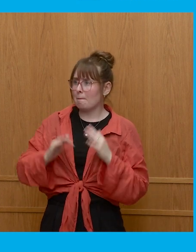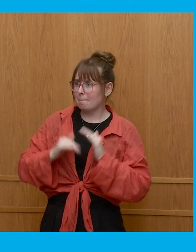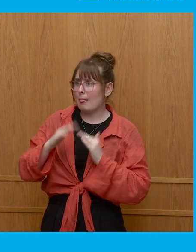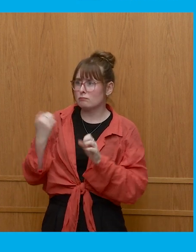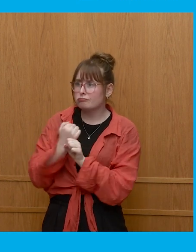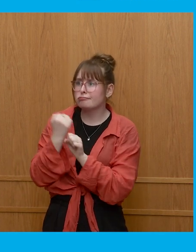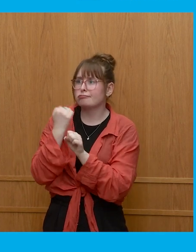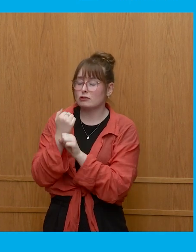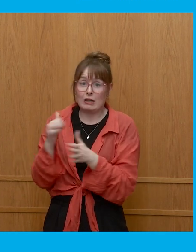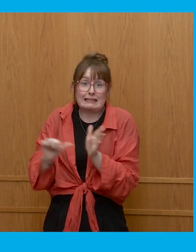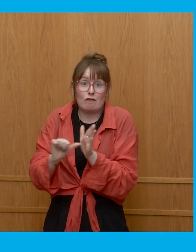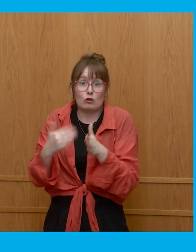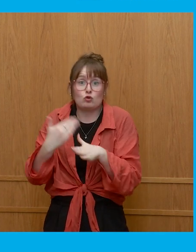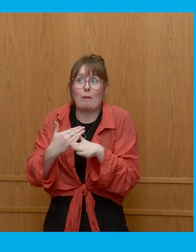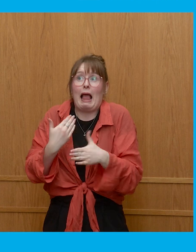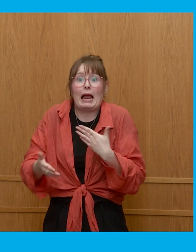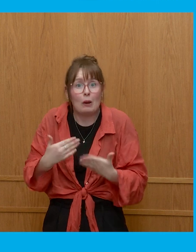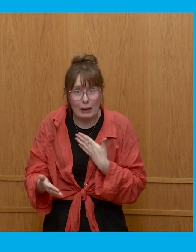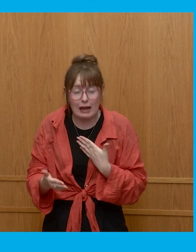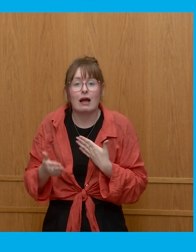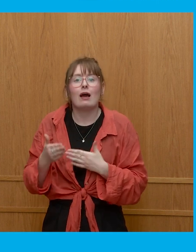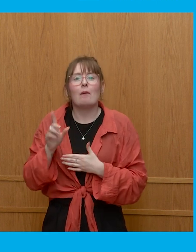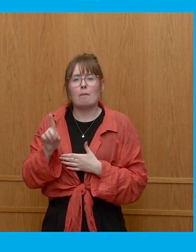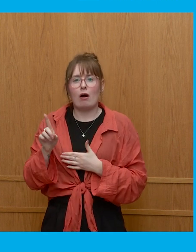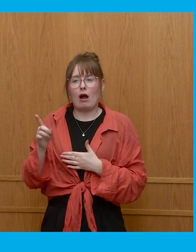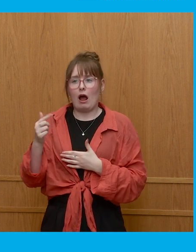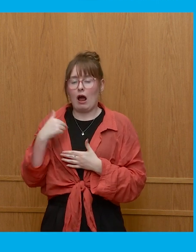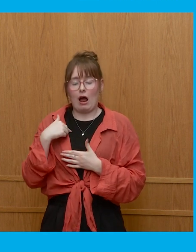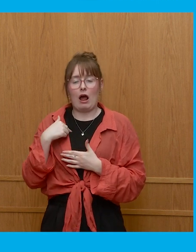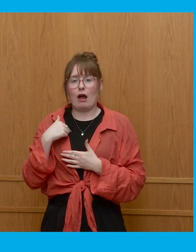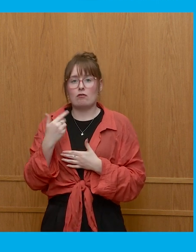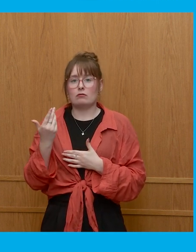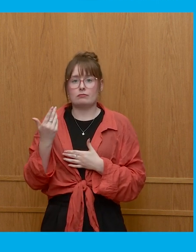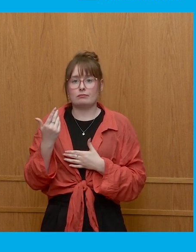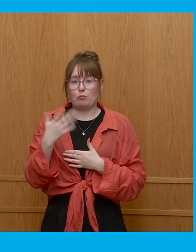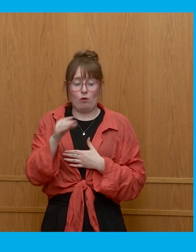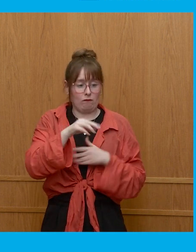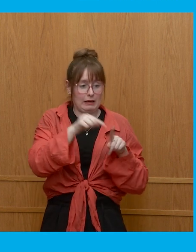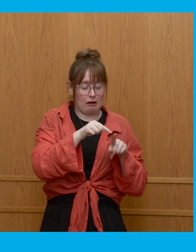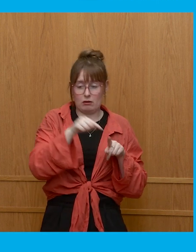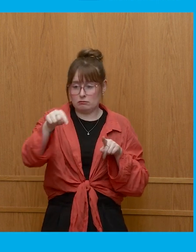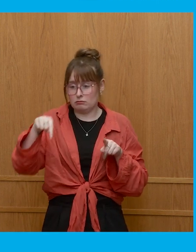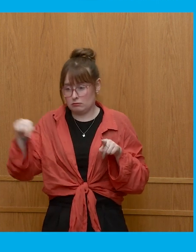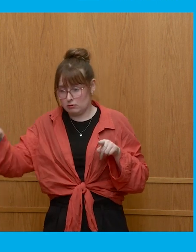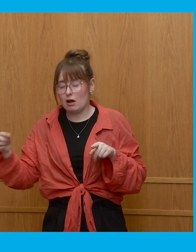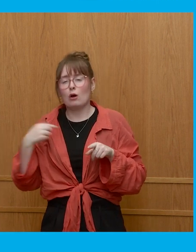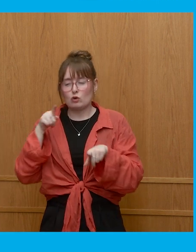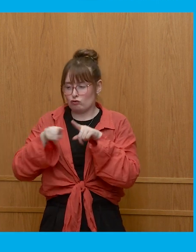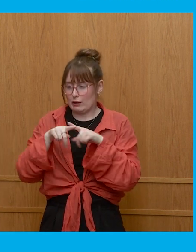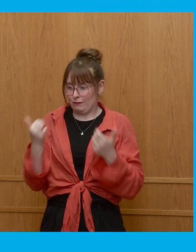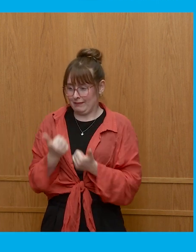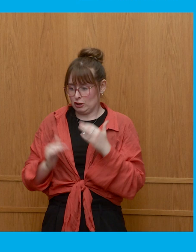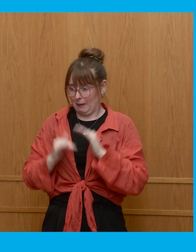at the best of times. Suddenly, I was dragged back from site from here when we were trying to finish the